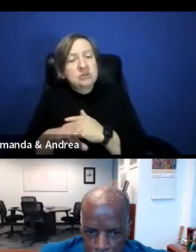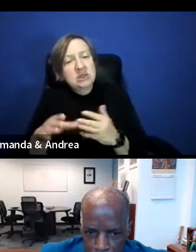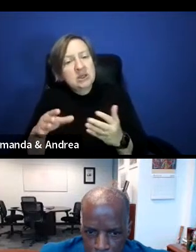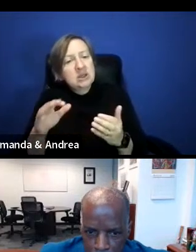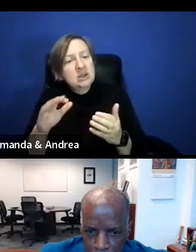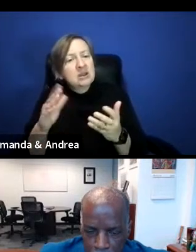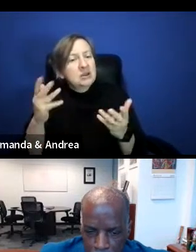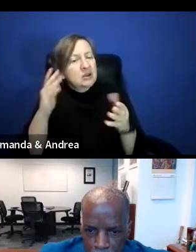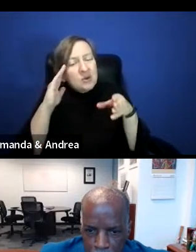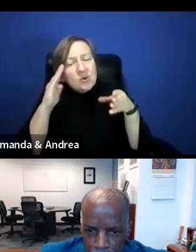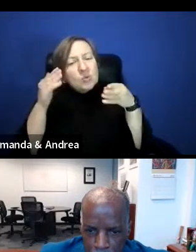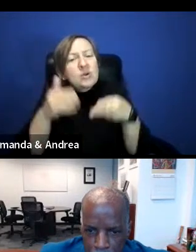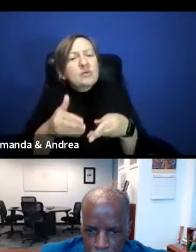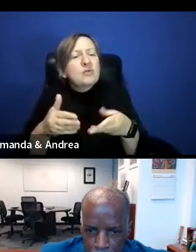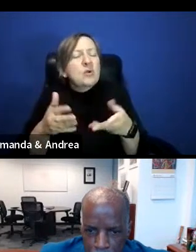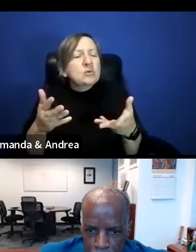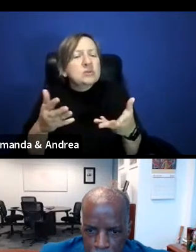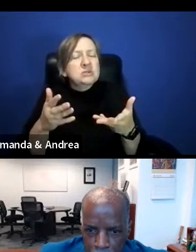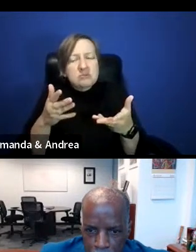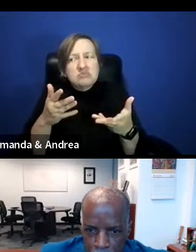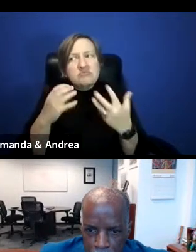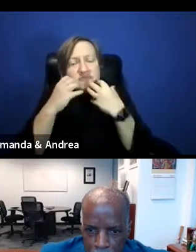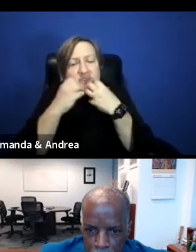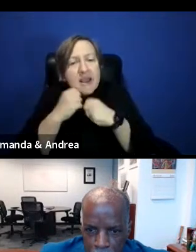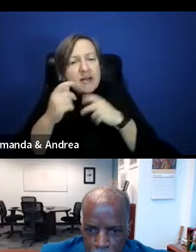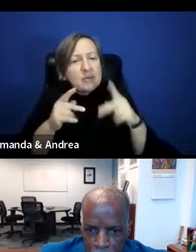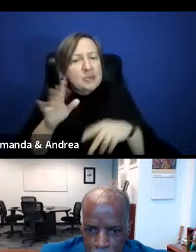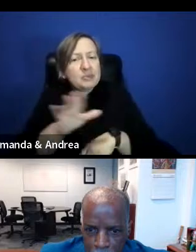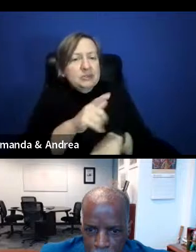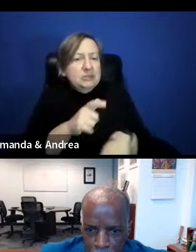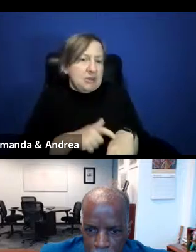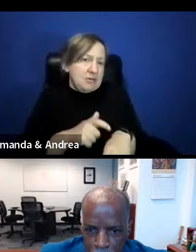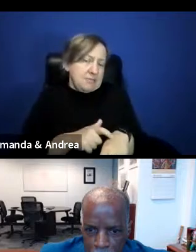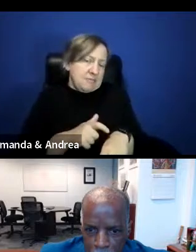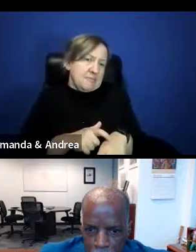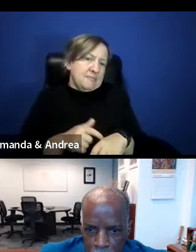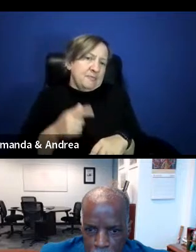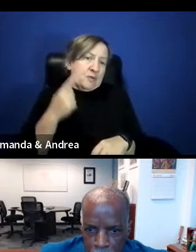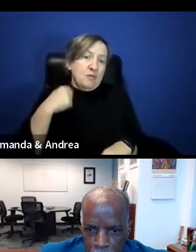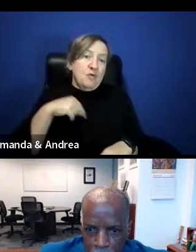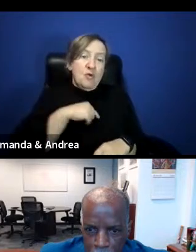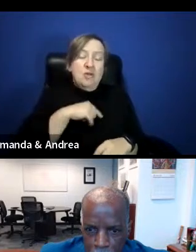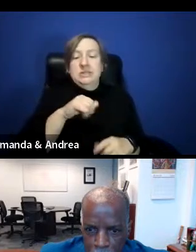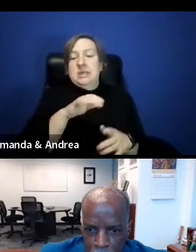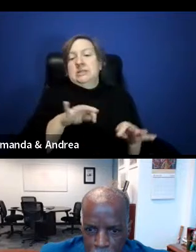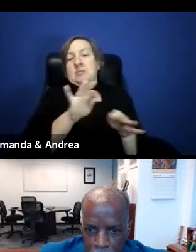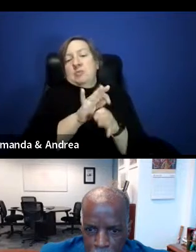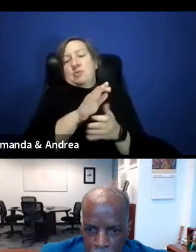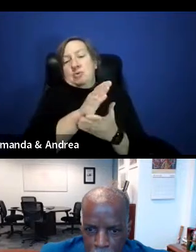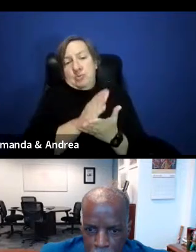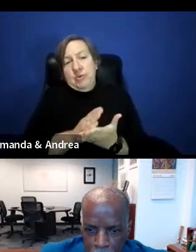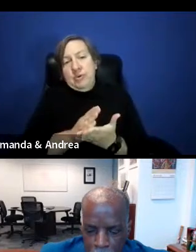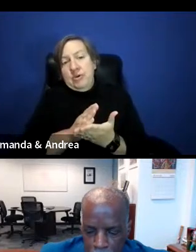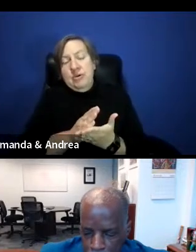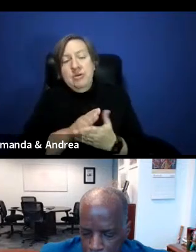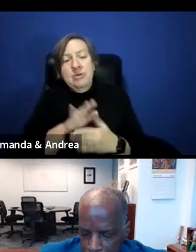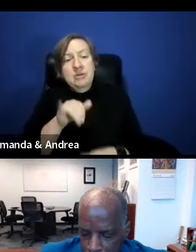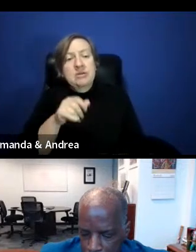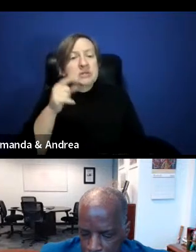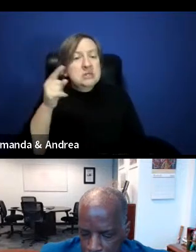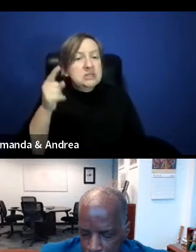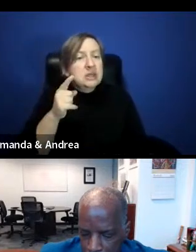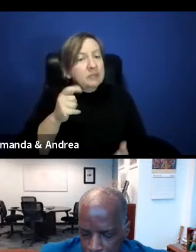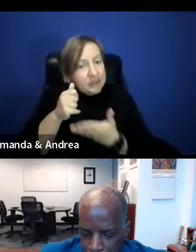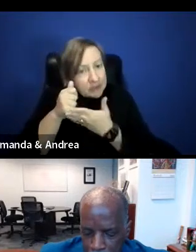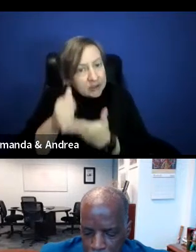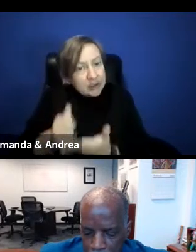focus on is by valuing people's time, and, for us, that's really been an important part. That's been, one of the, helpful